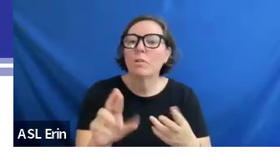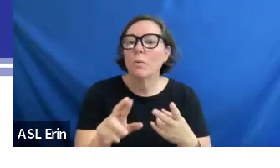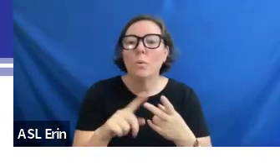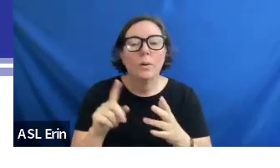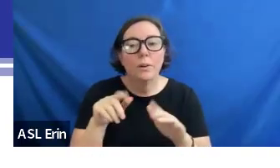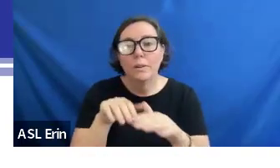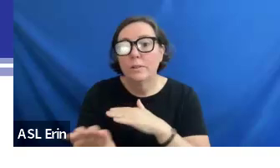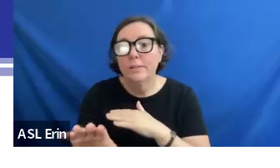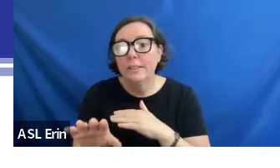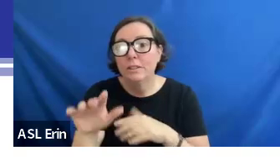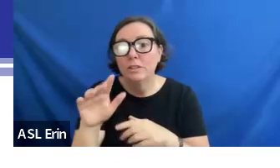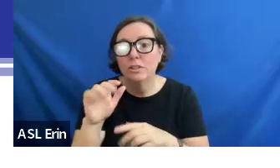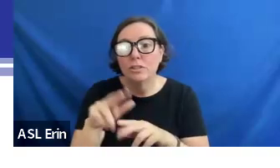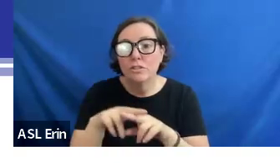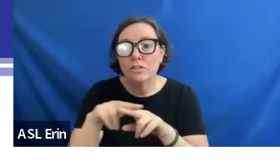train tickets,